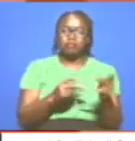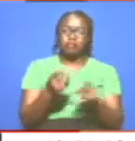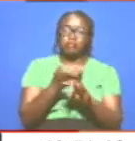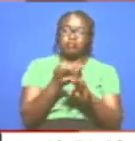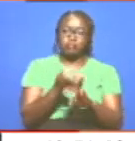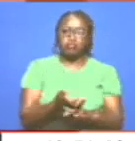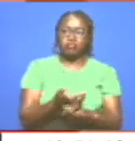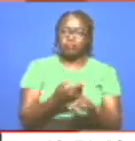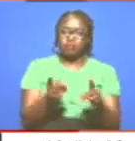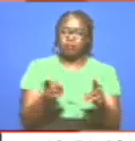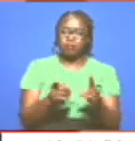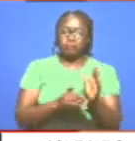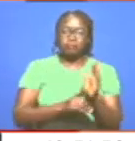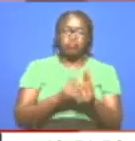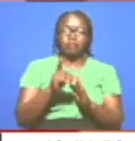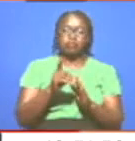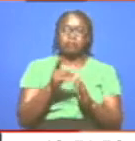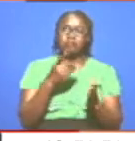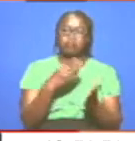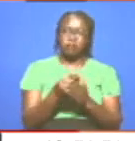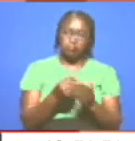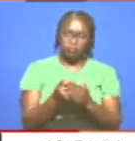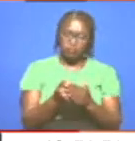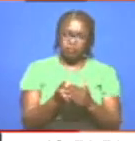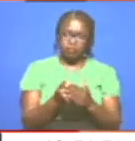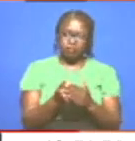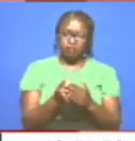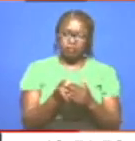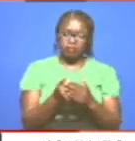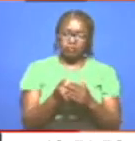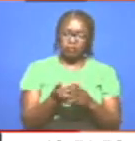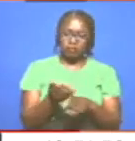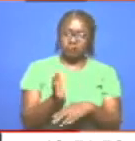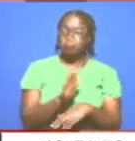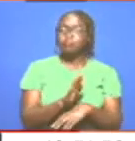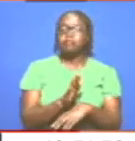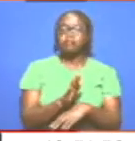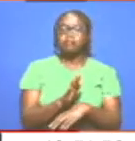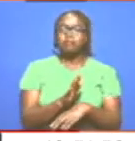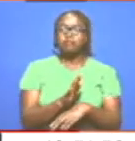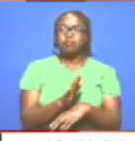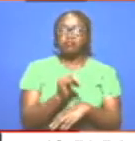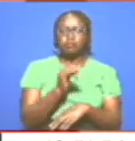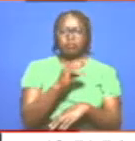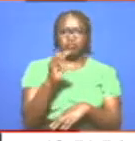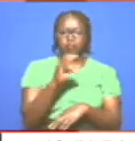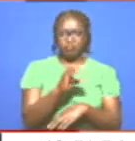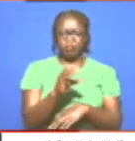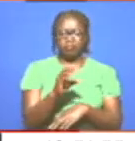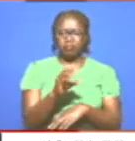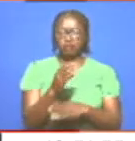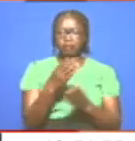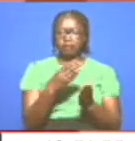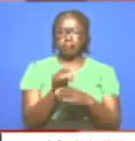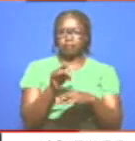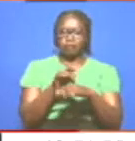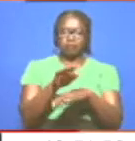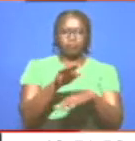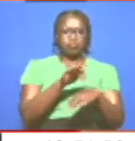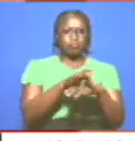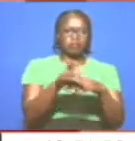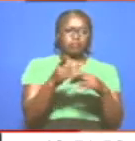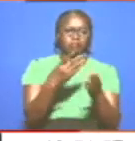but the development money that's, you know, to get back the ICC sending in money, what are some of the